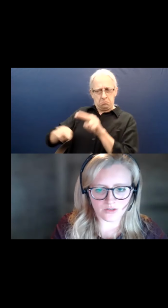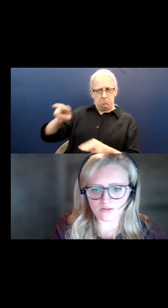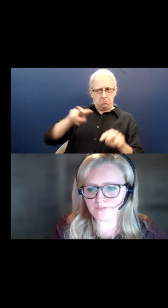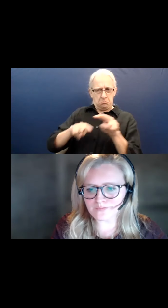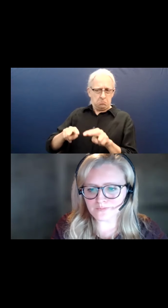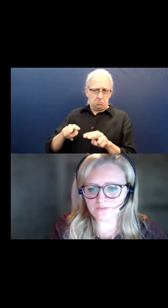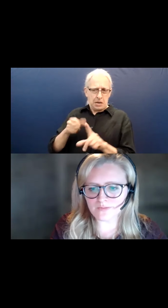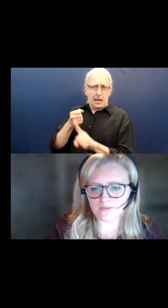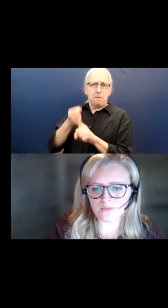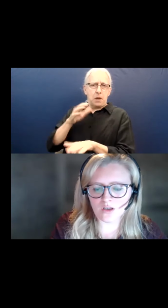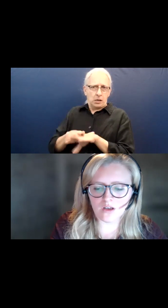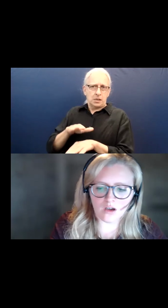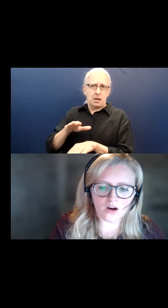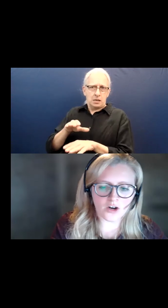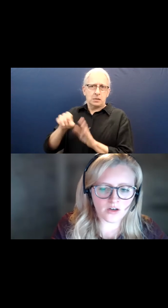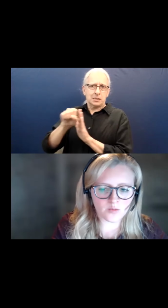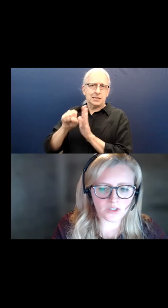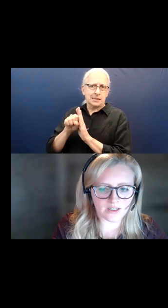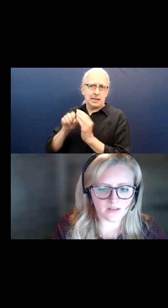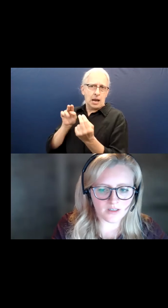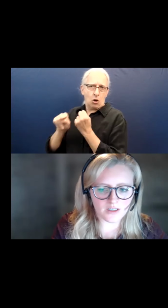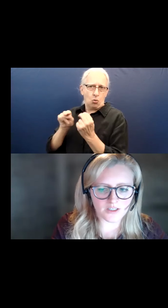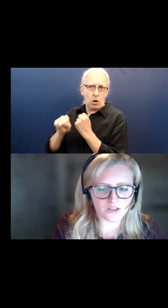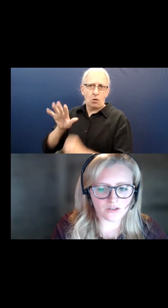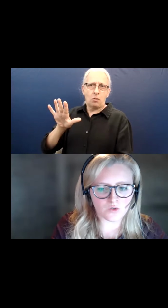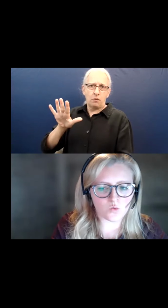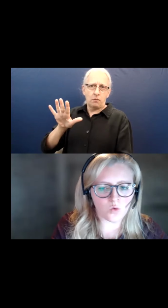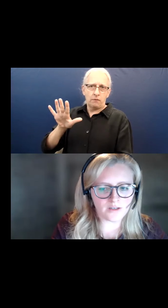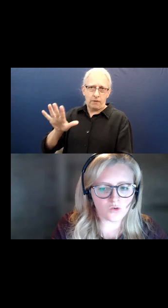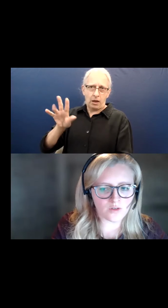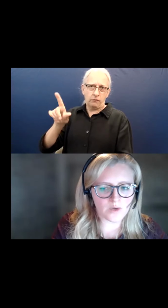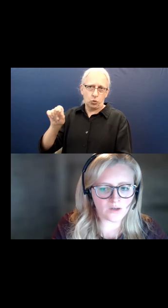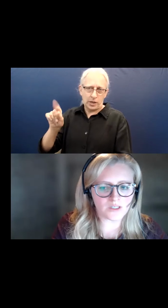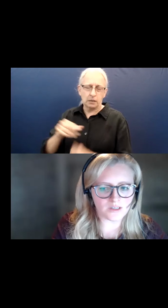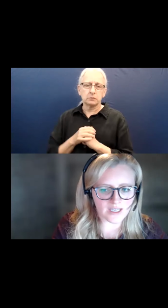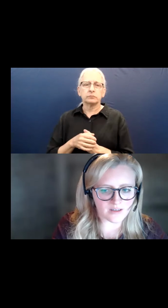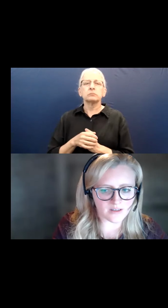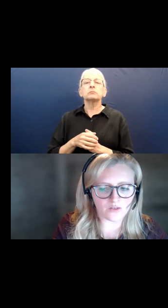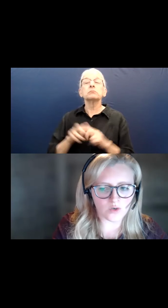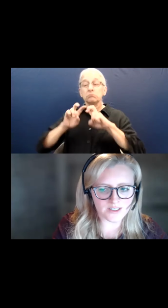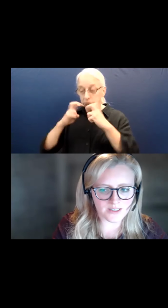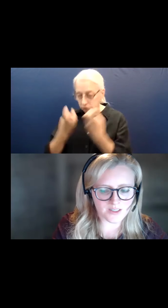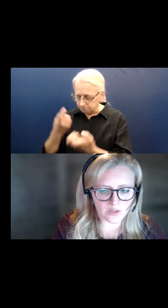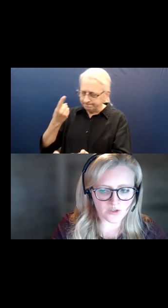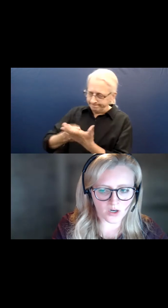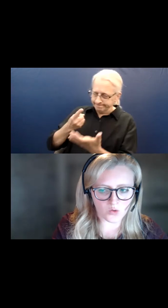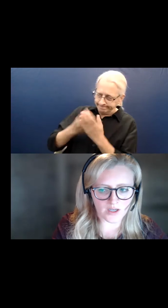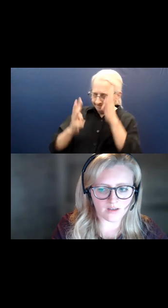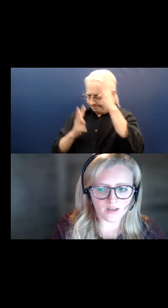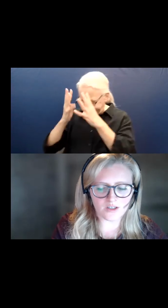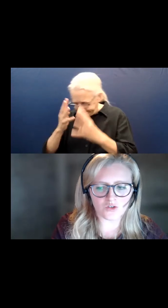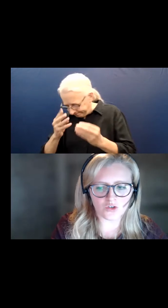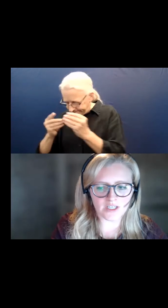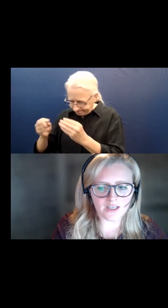this issue. Our current plan is to close one northbound lane of Westlake Sammamish